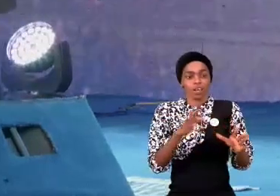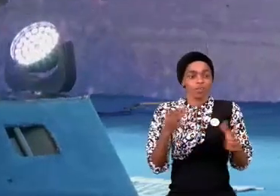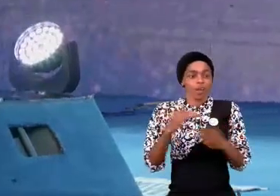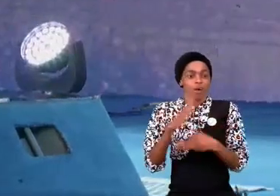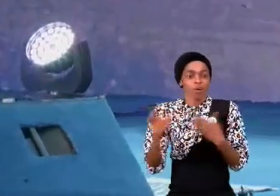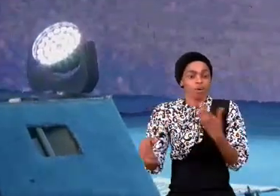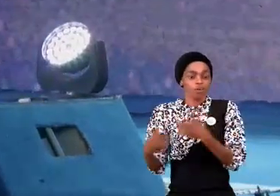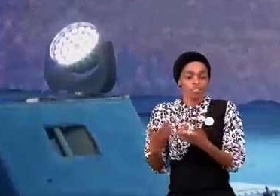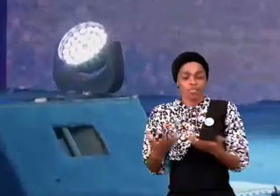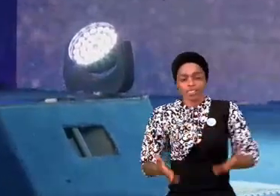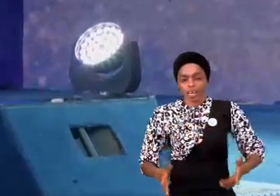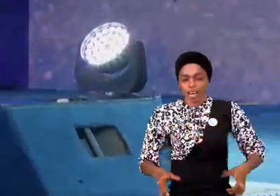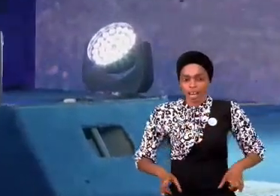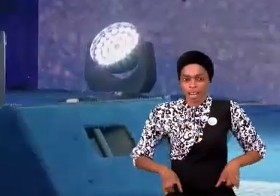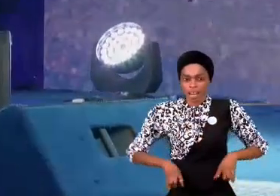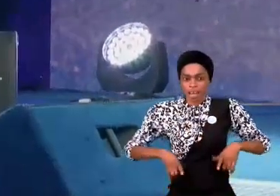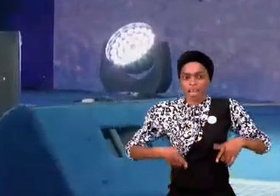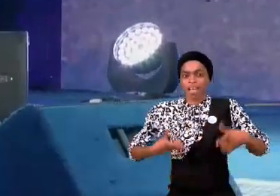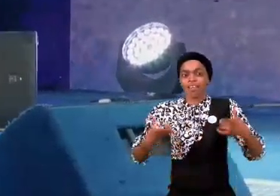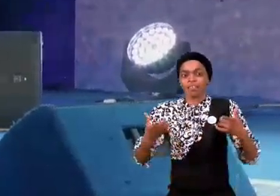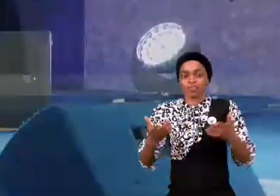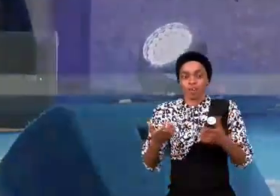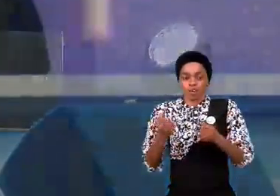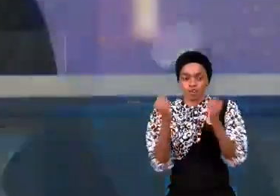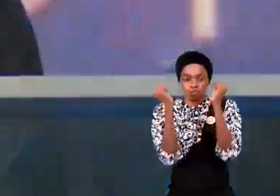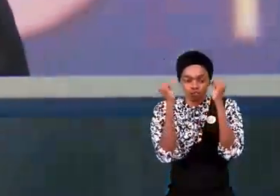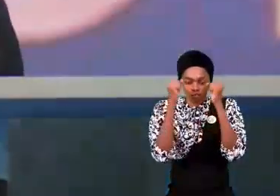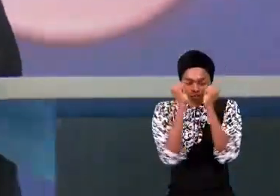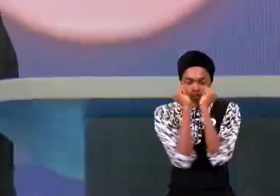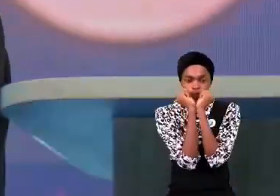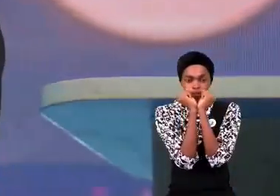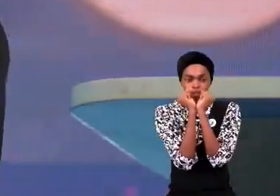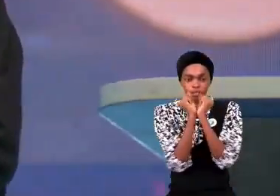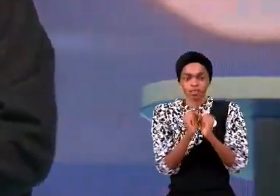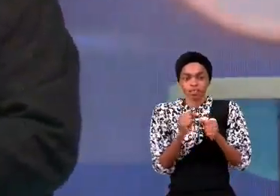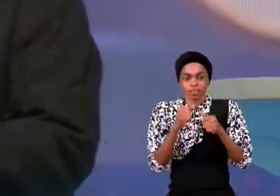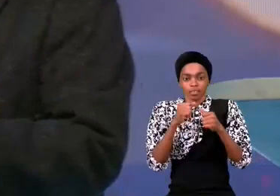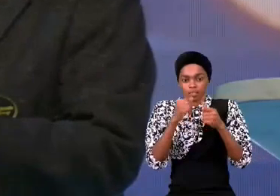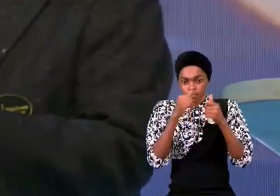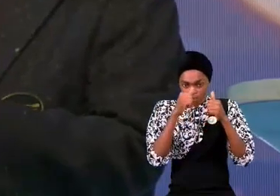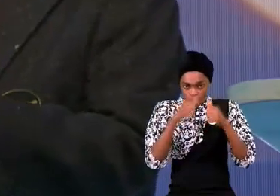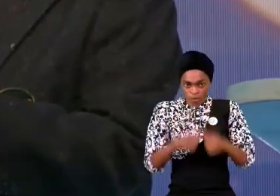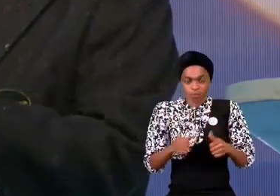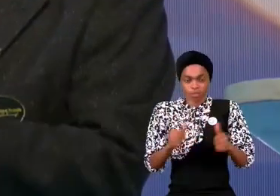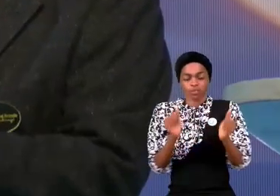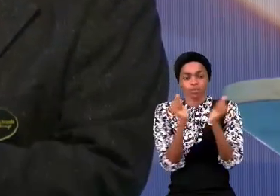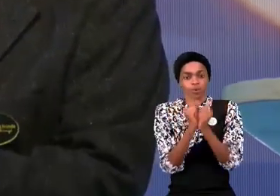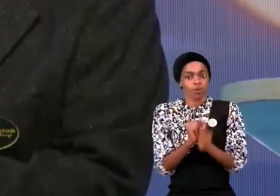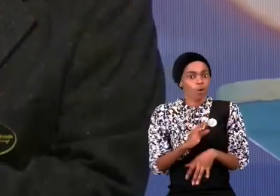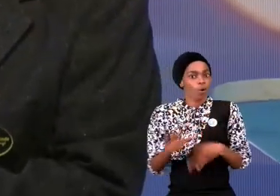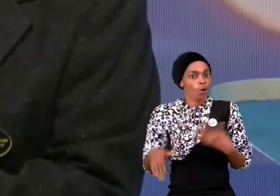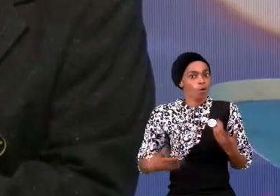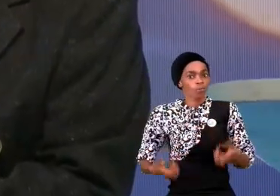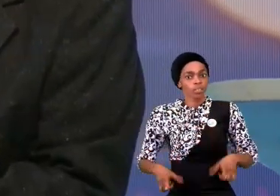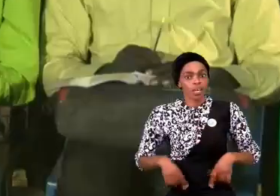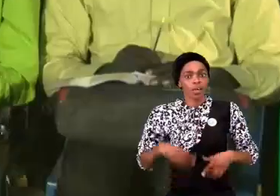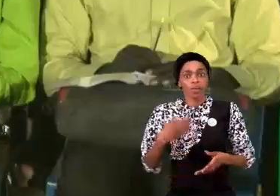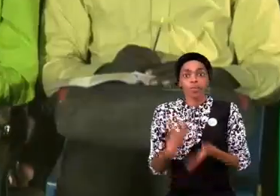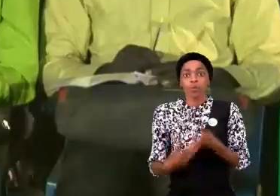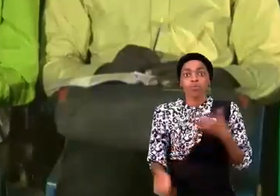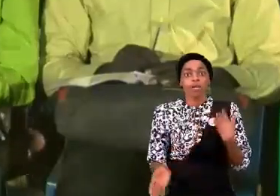your lifetime, whatever you have been subjected to, the Lord will break the yoke